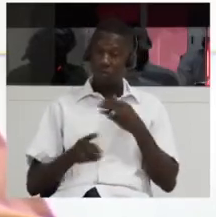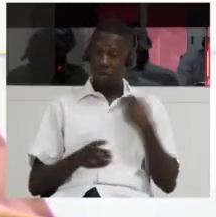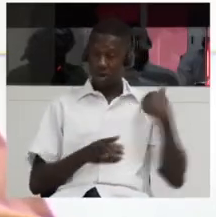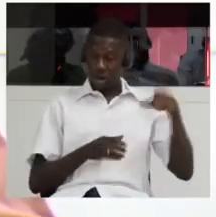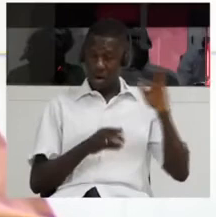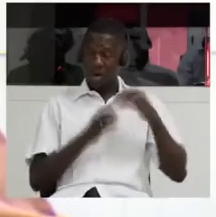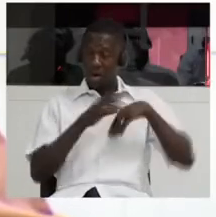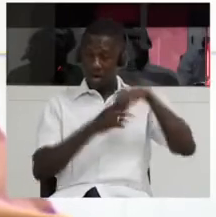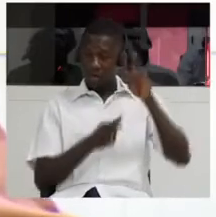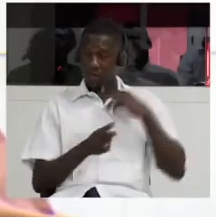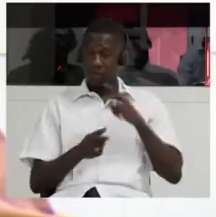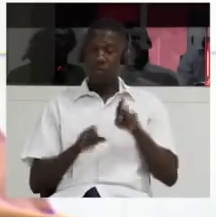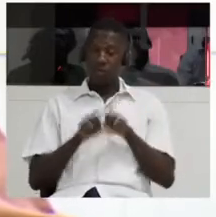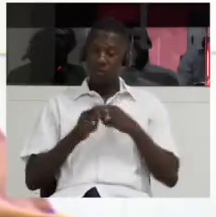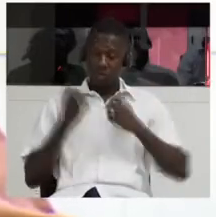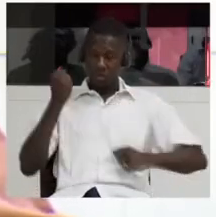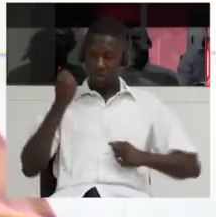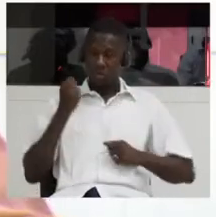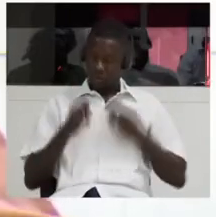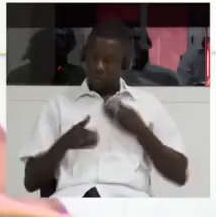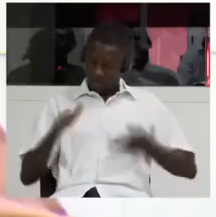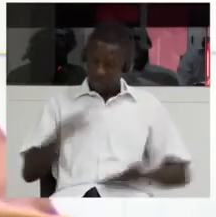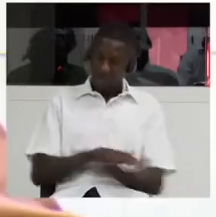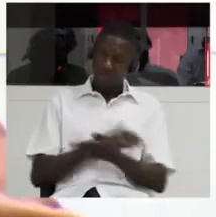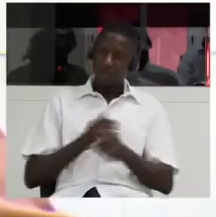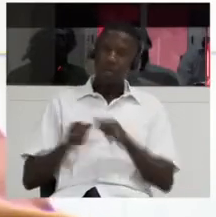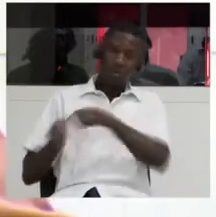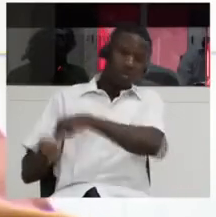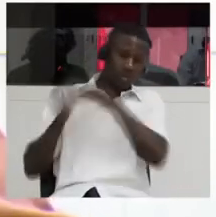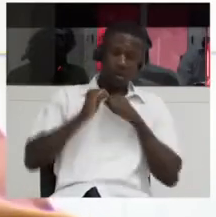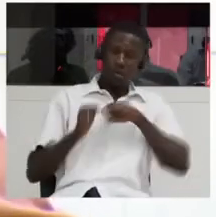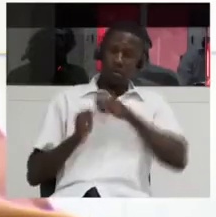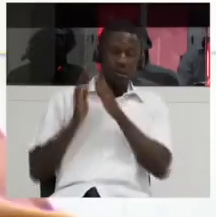on the bed that you slept on. It will be under the mattress.